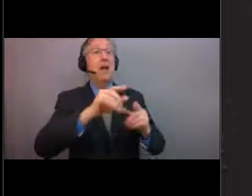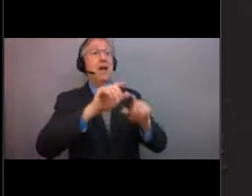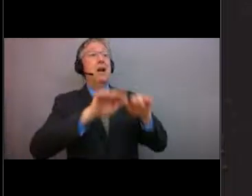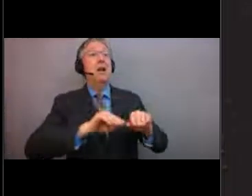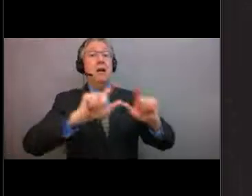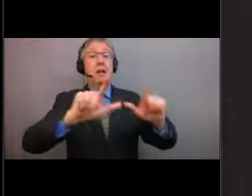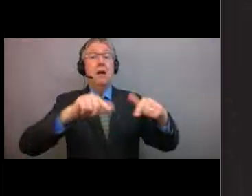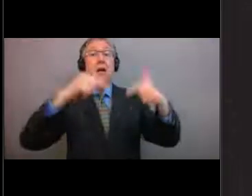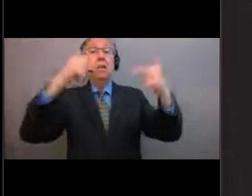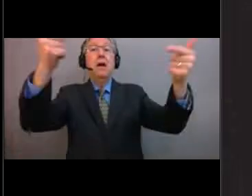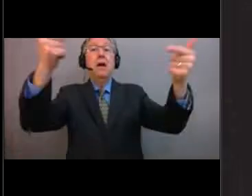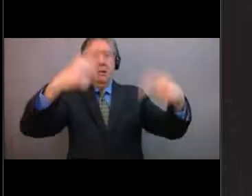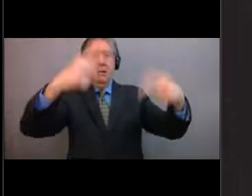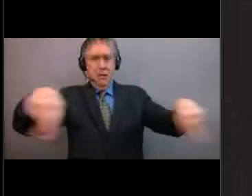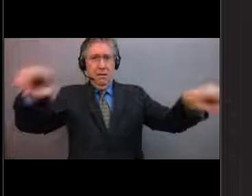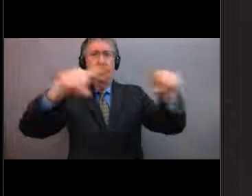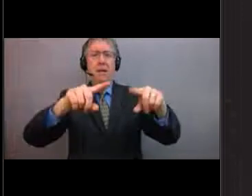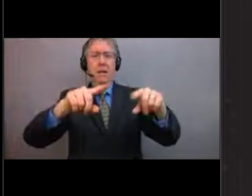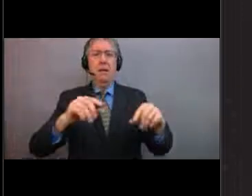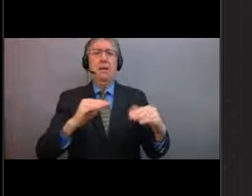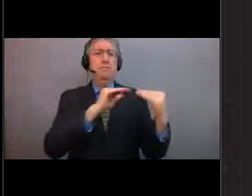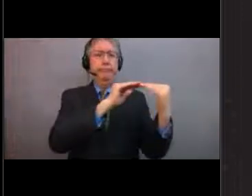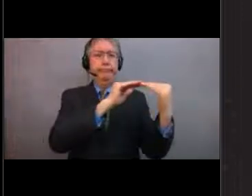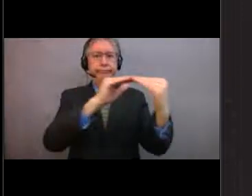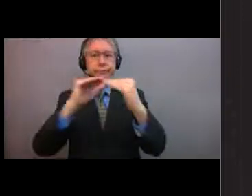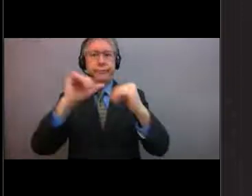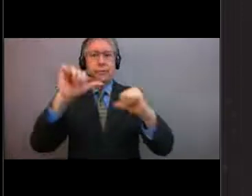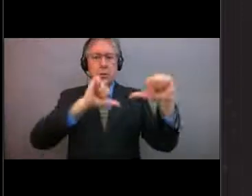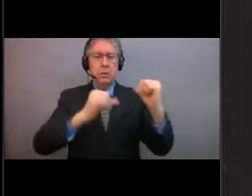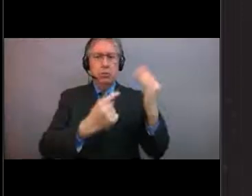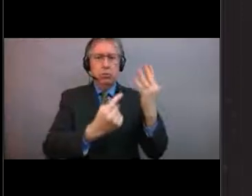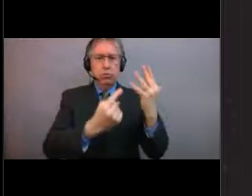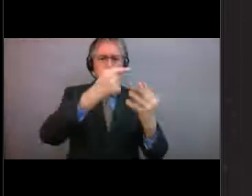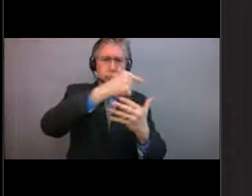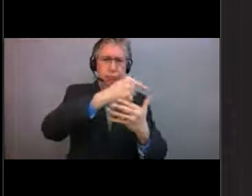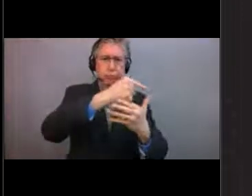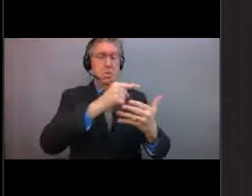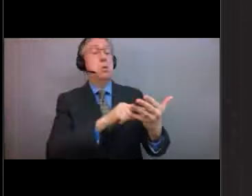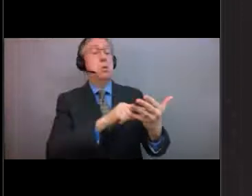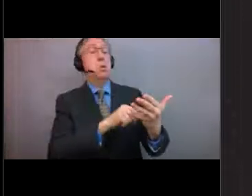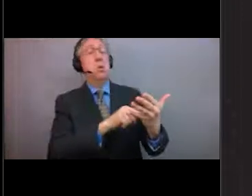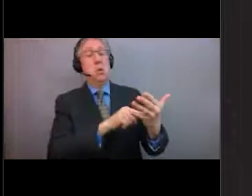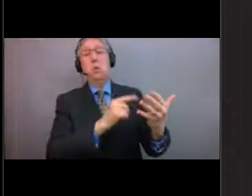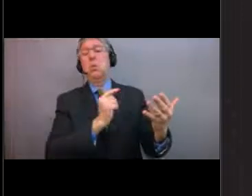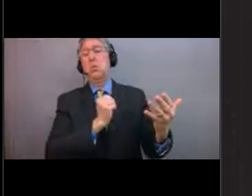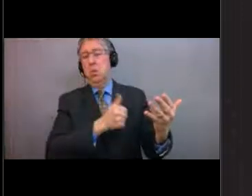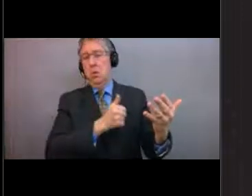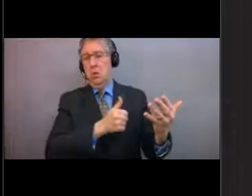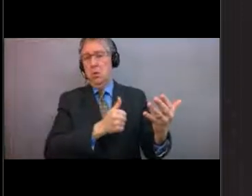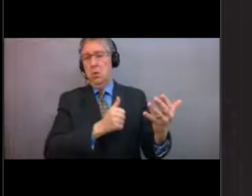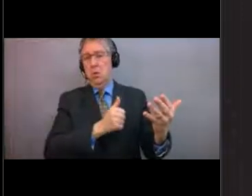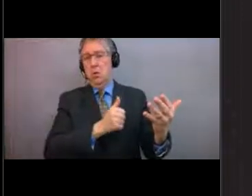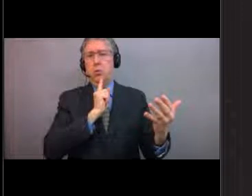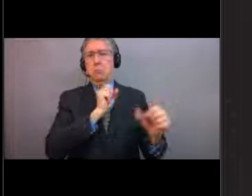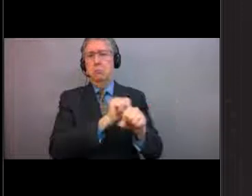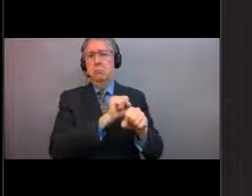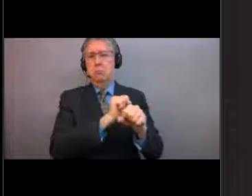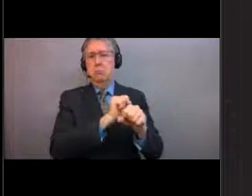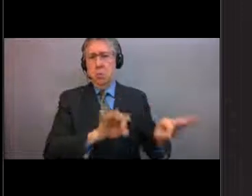peer scientists and have concluded that they are of sufficient quality to be published in the